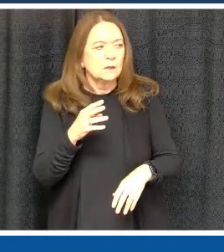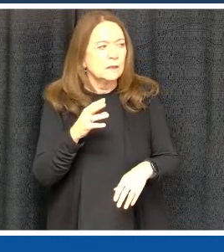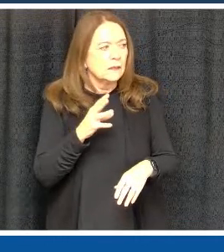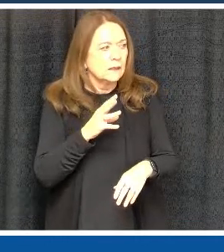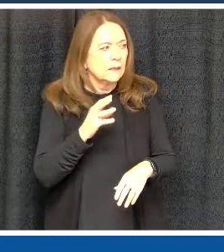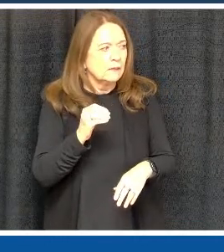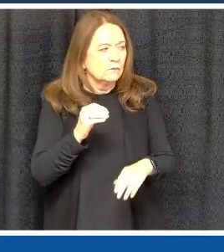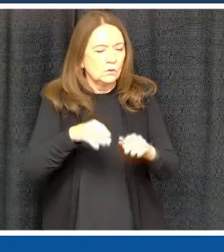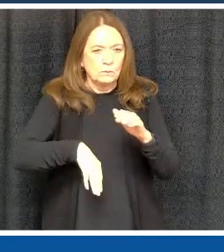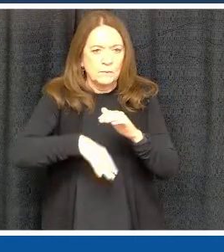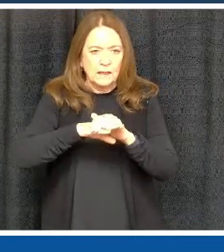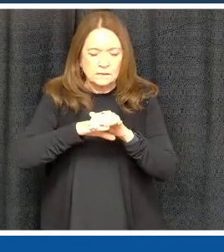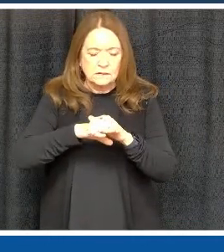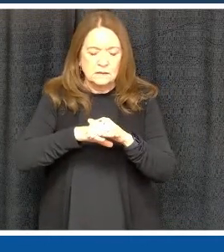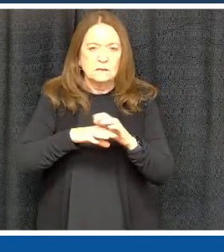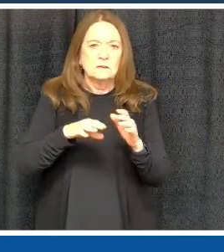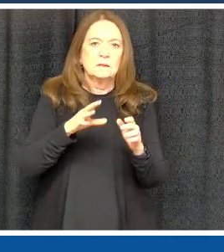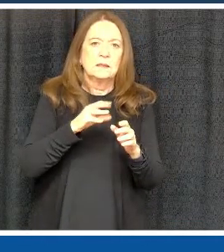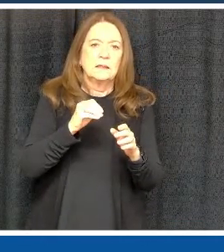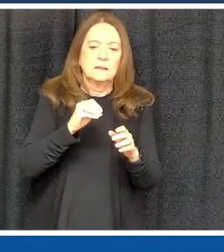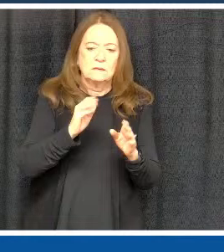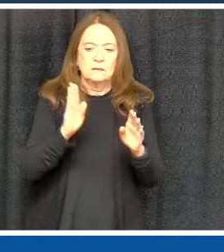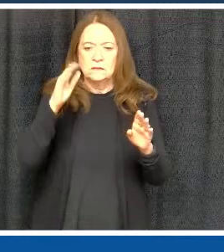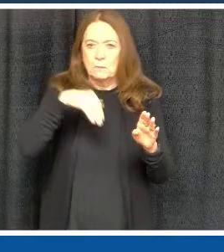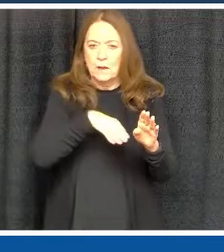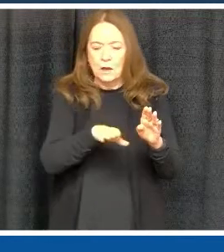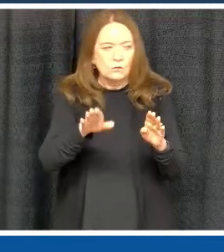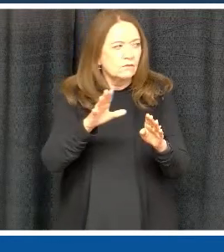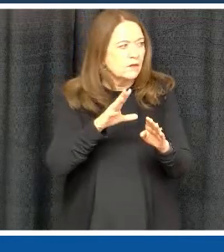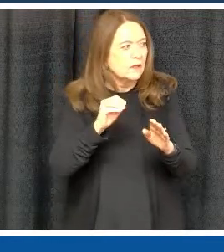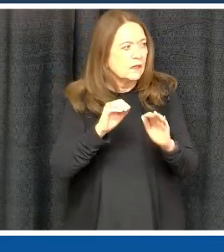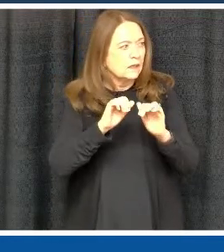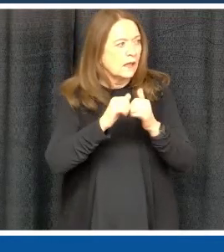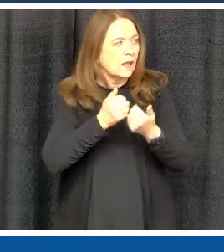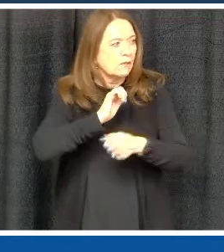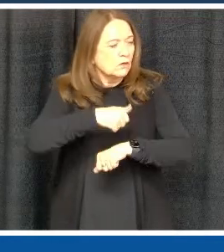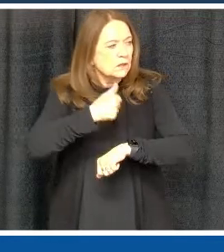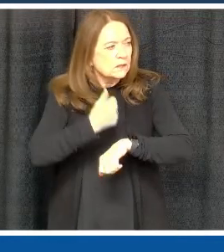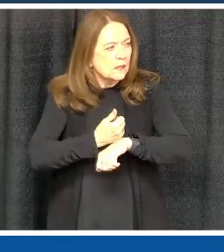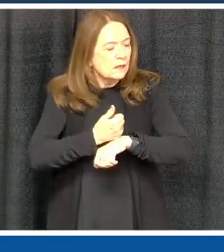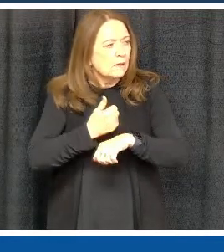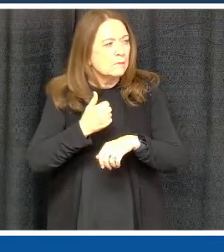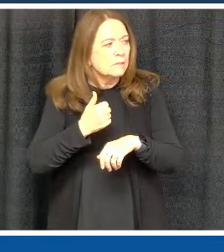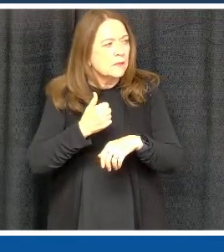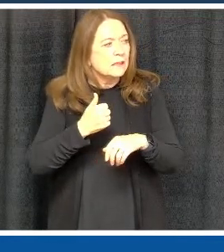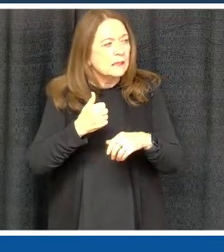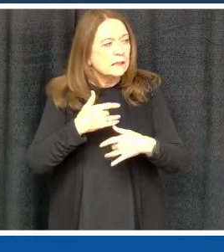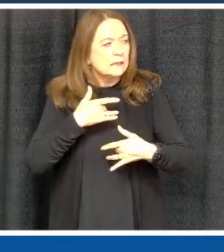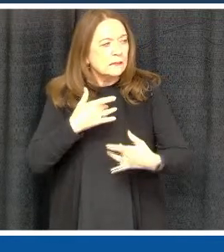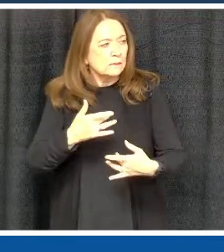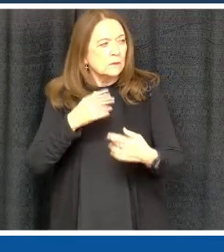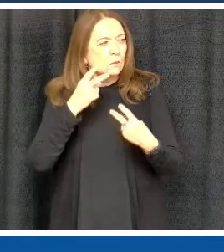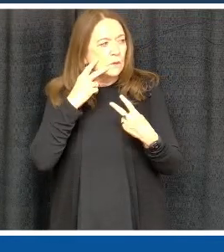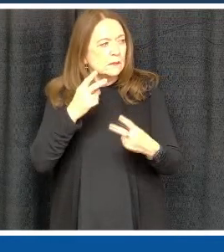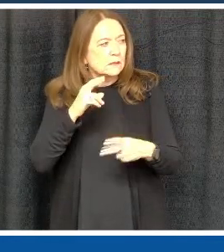maxed it out. With the topography and the way you have that sort of triangular corner, typically when we see R4 units, unless they